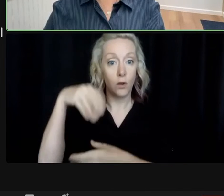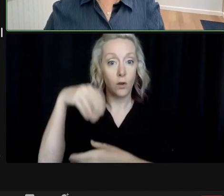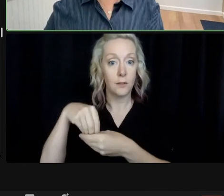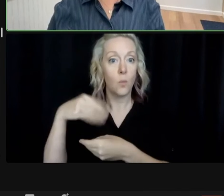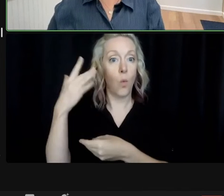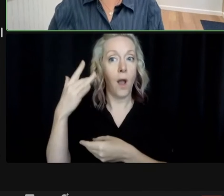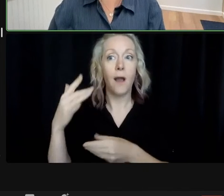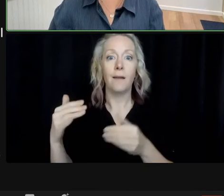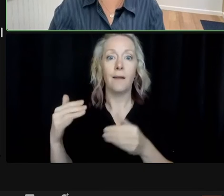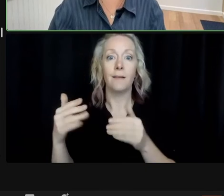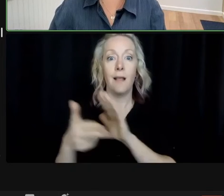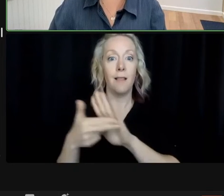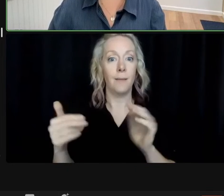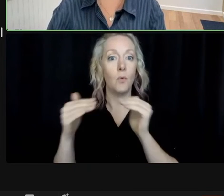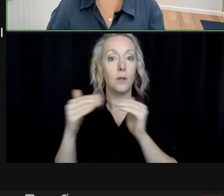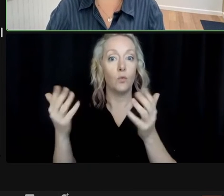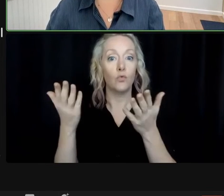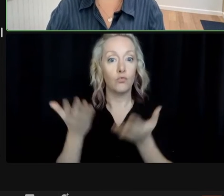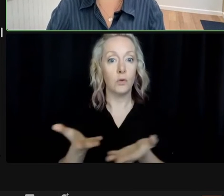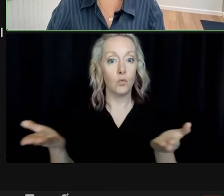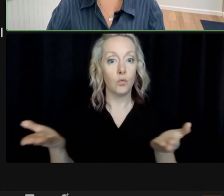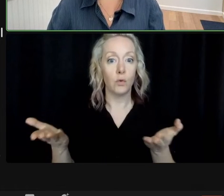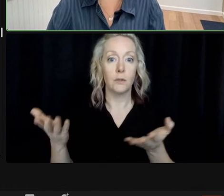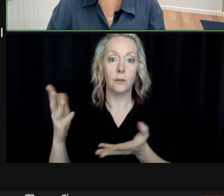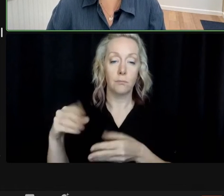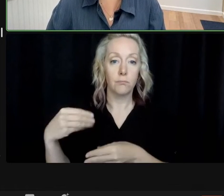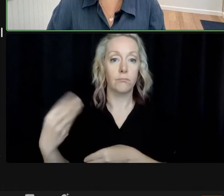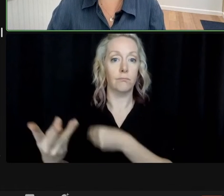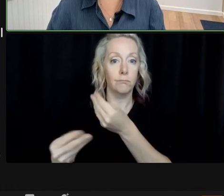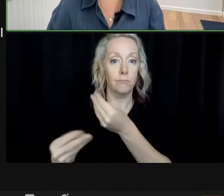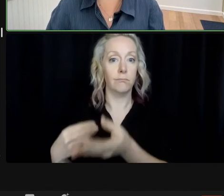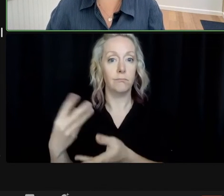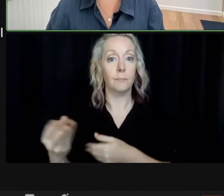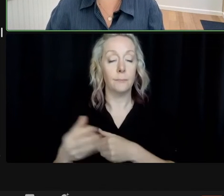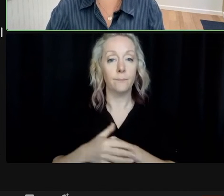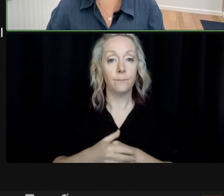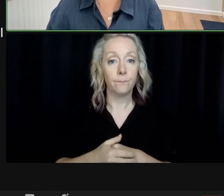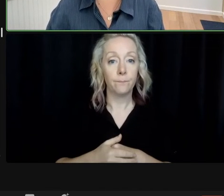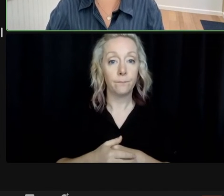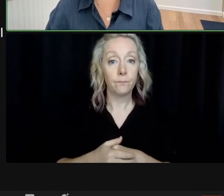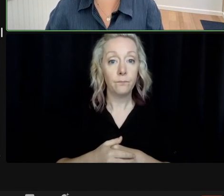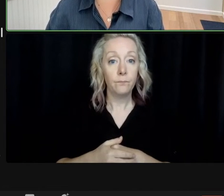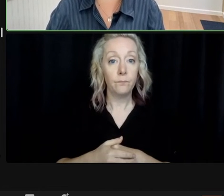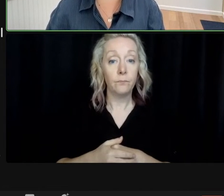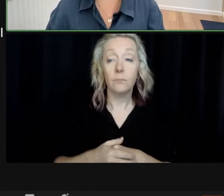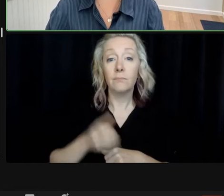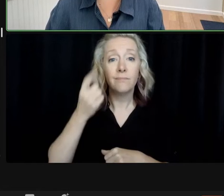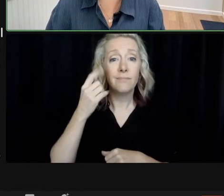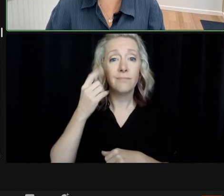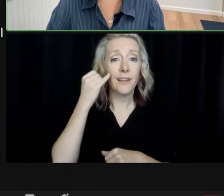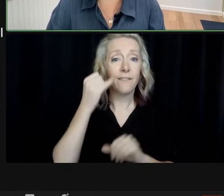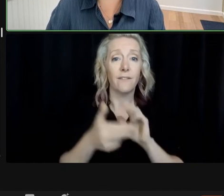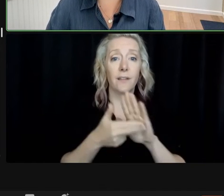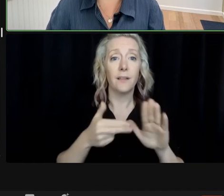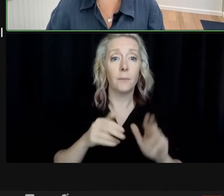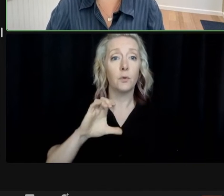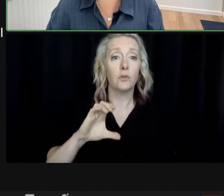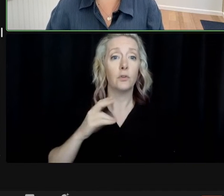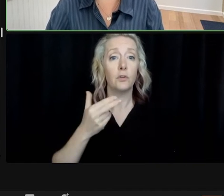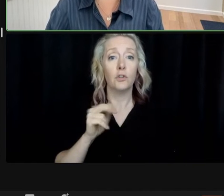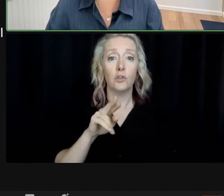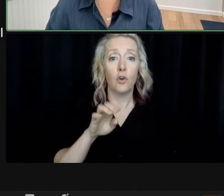many families who have done that, and they couldn't get services when their child just had charge syndrome. Specific services